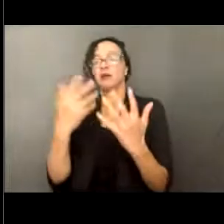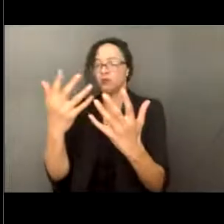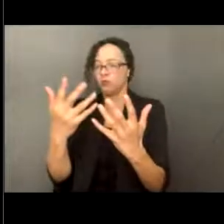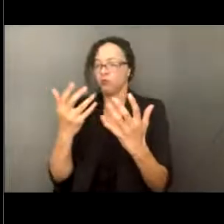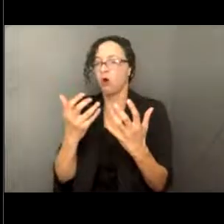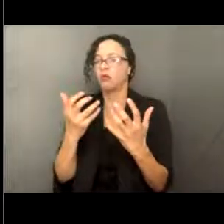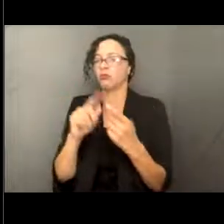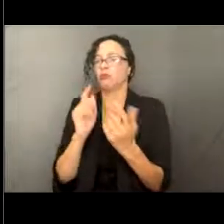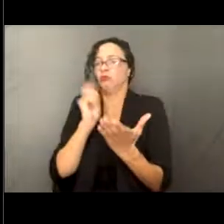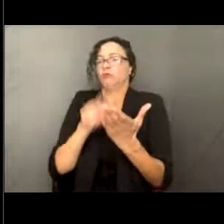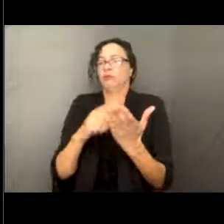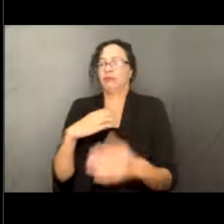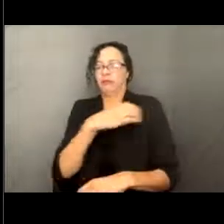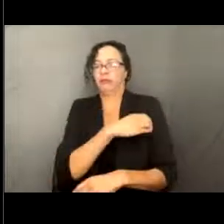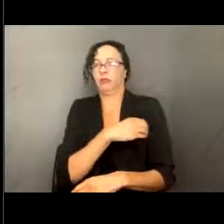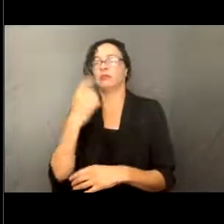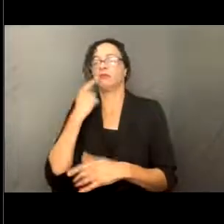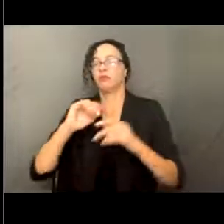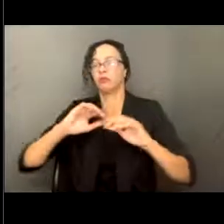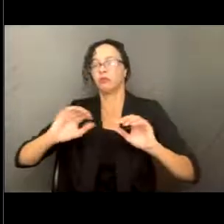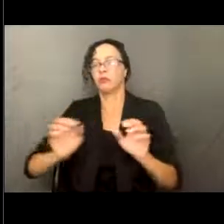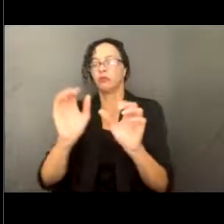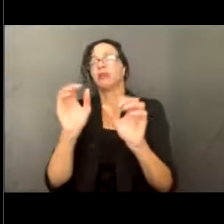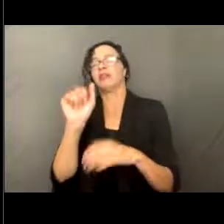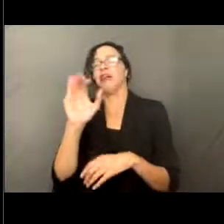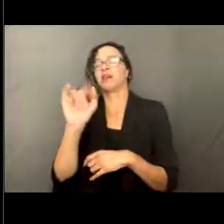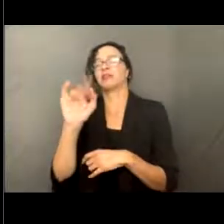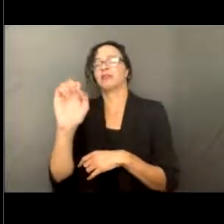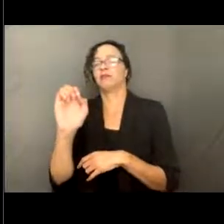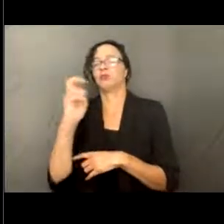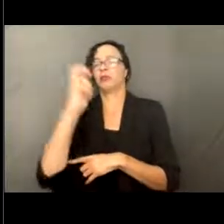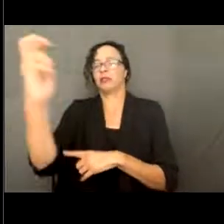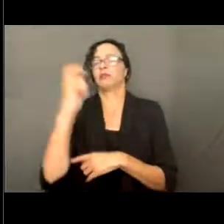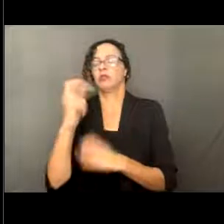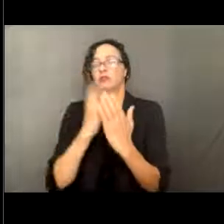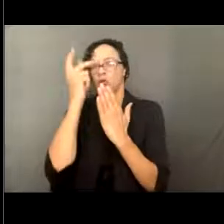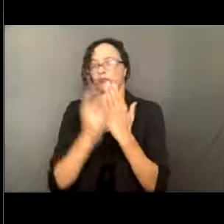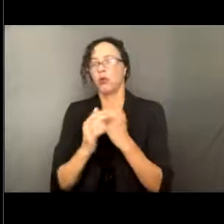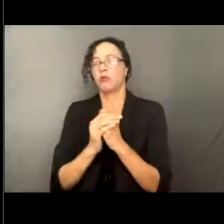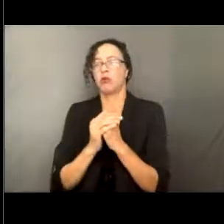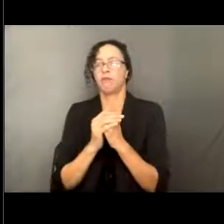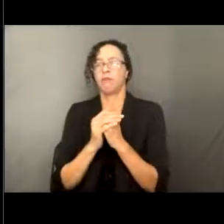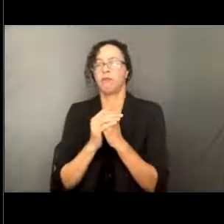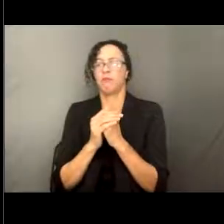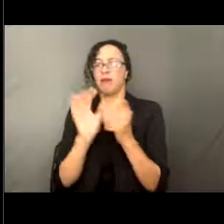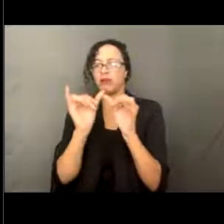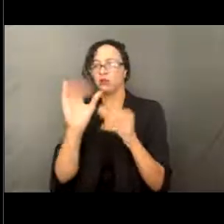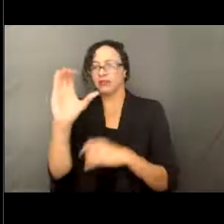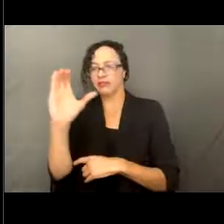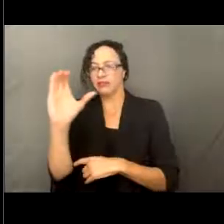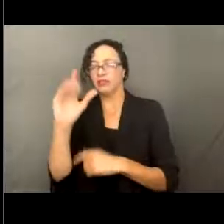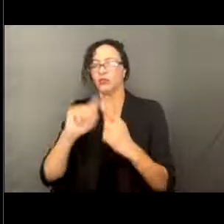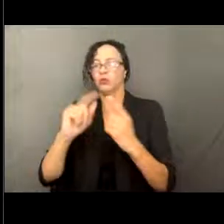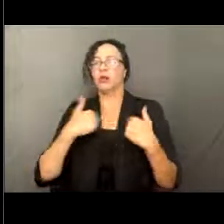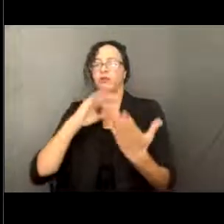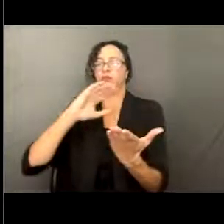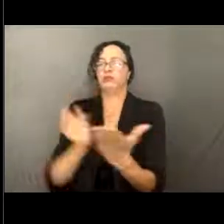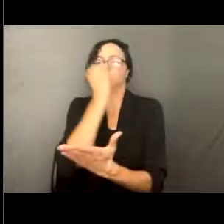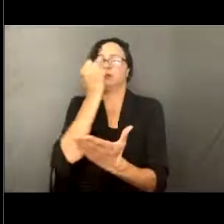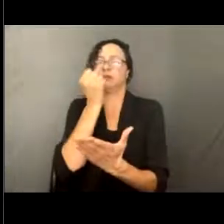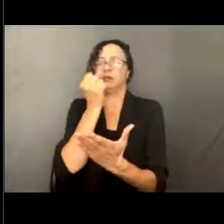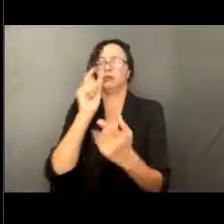active transportation program, Measure A, Measure C, being leveraged so that we can get between UC